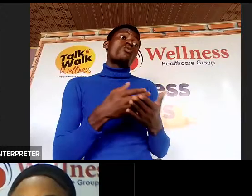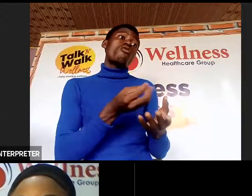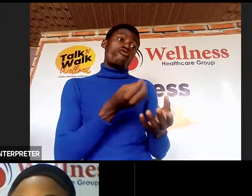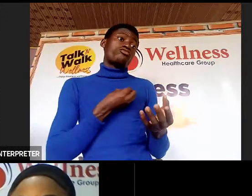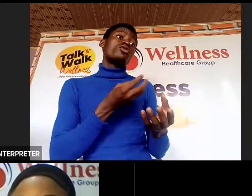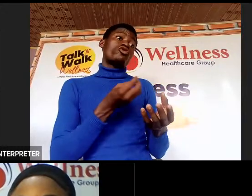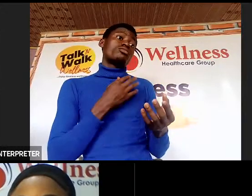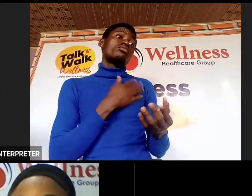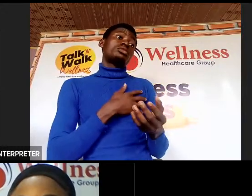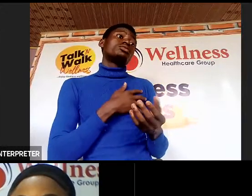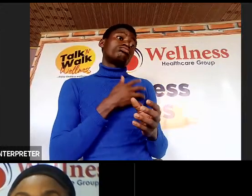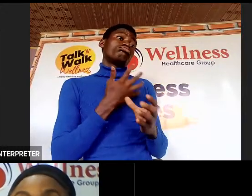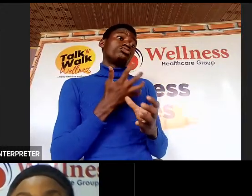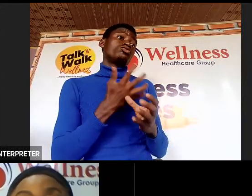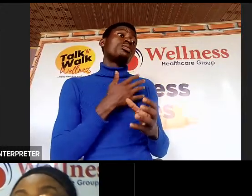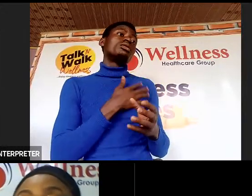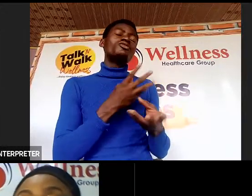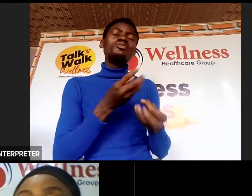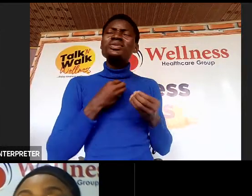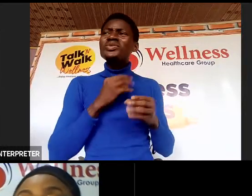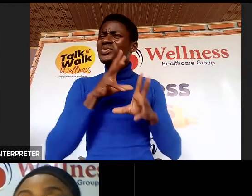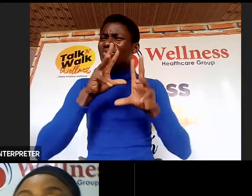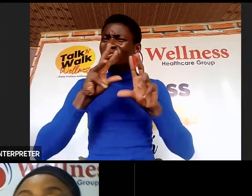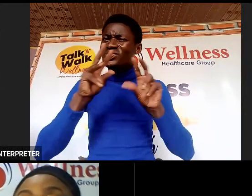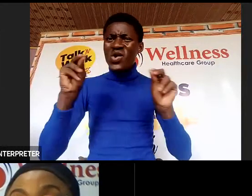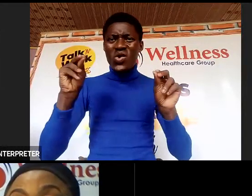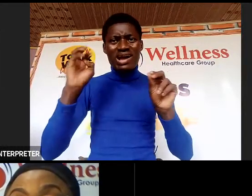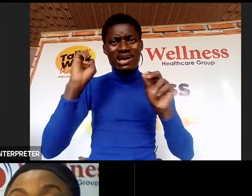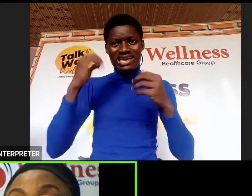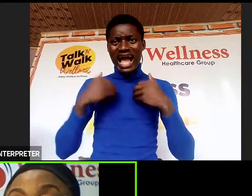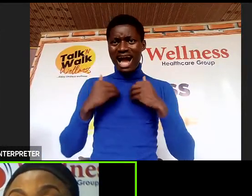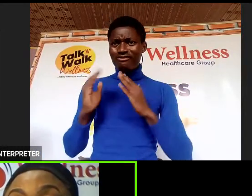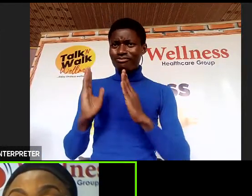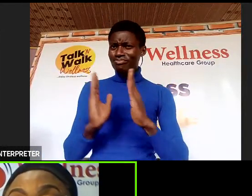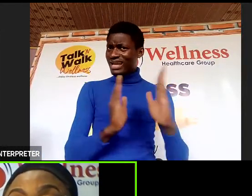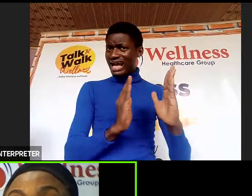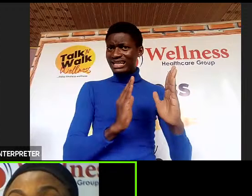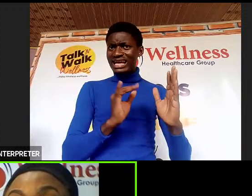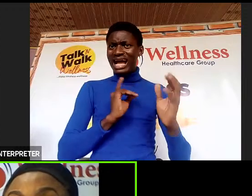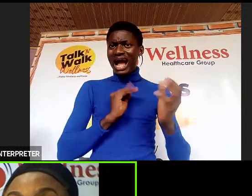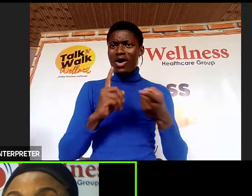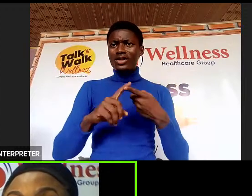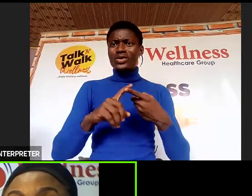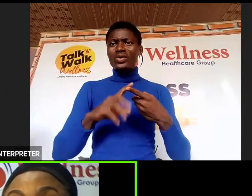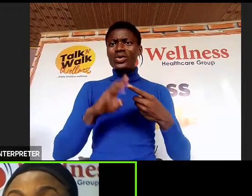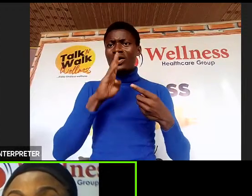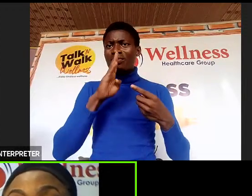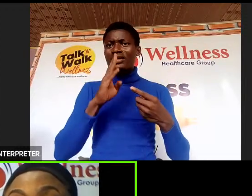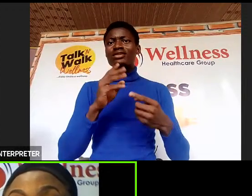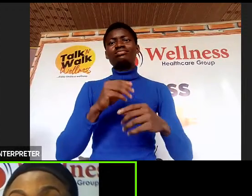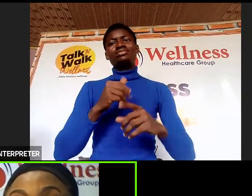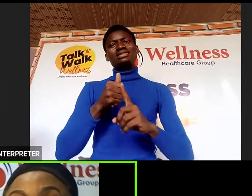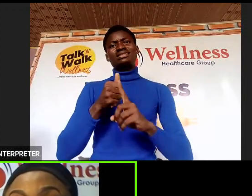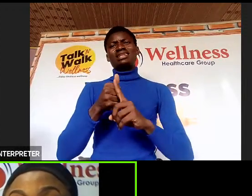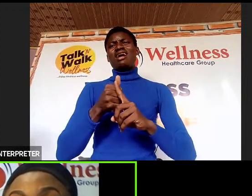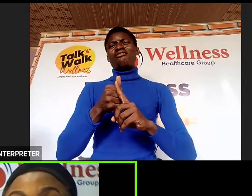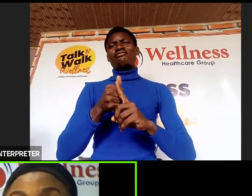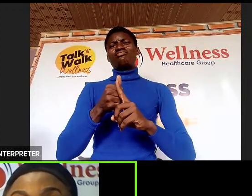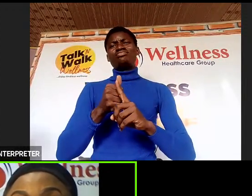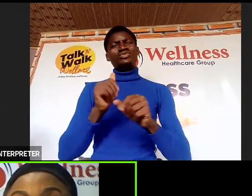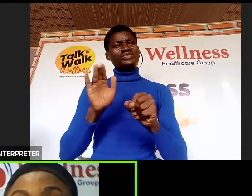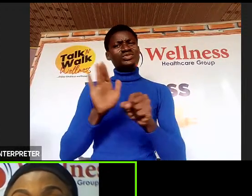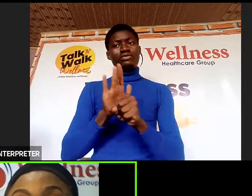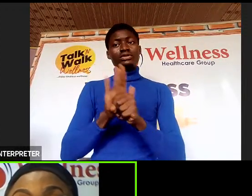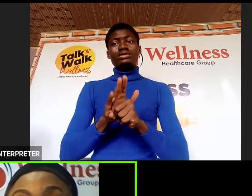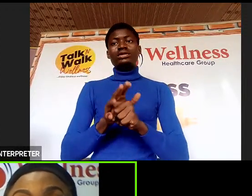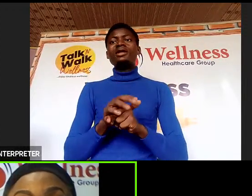be self-sufficient when Mr. it comes Lumide, to marriage. I'll tell you, my brothers were always angry with my dad because my dad,